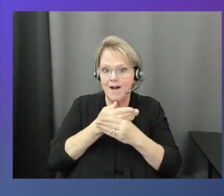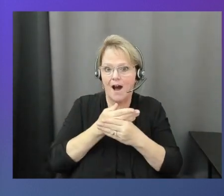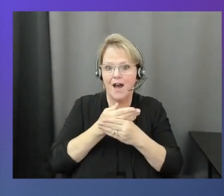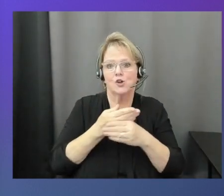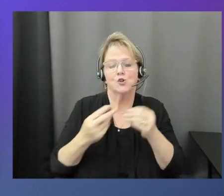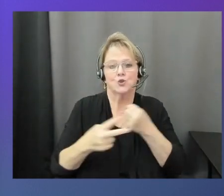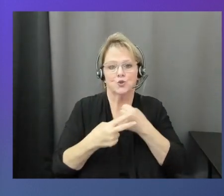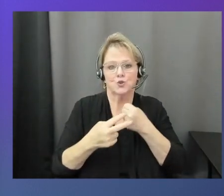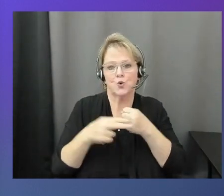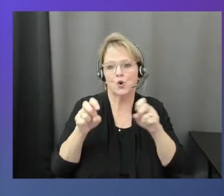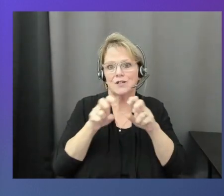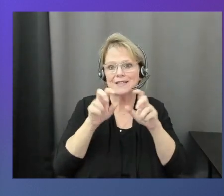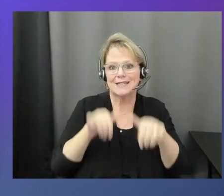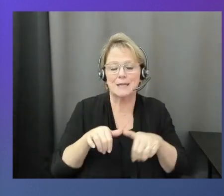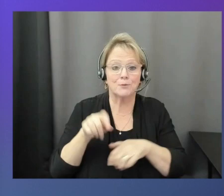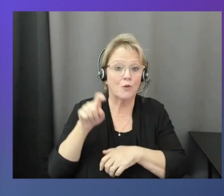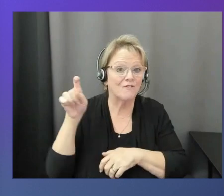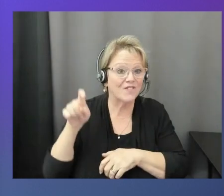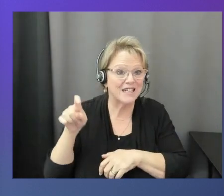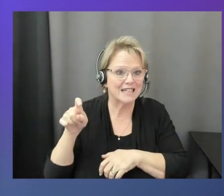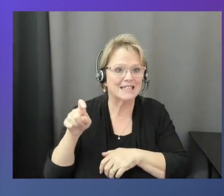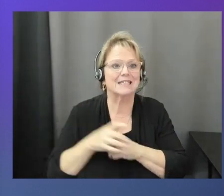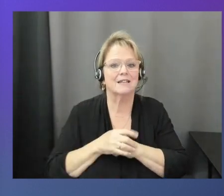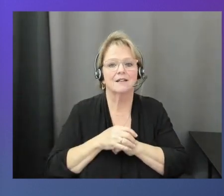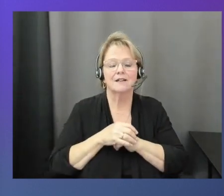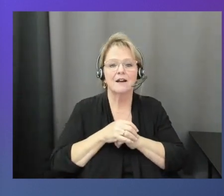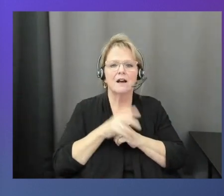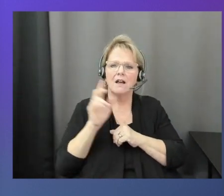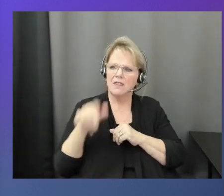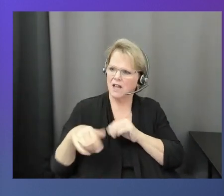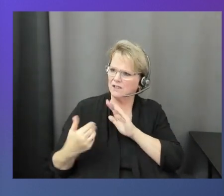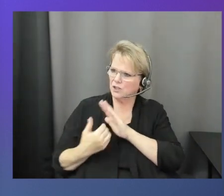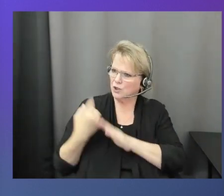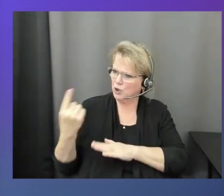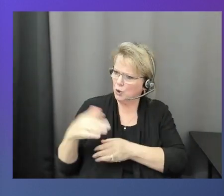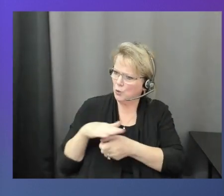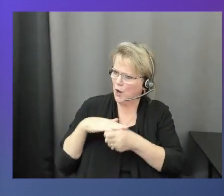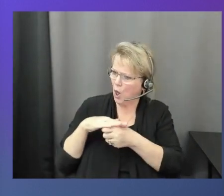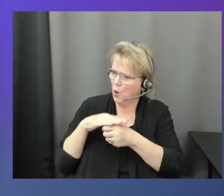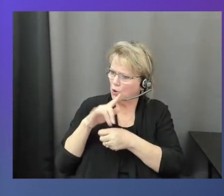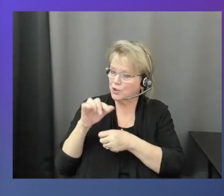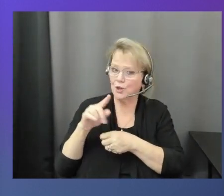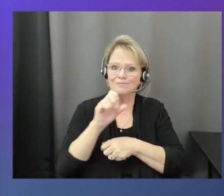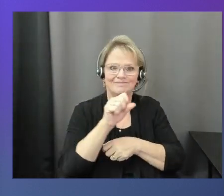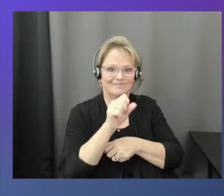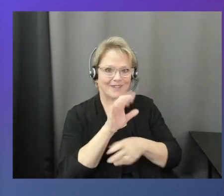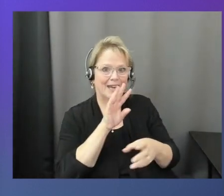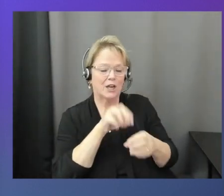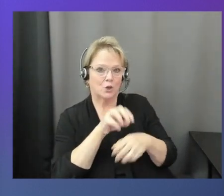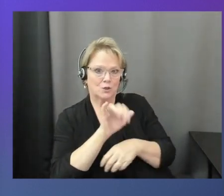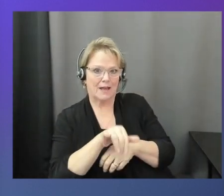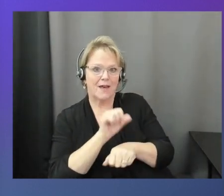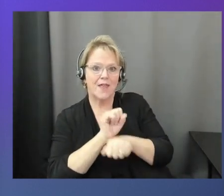Phoenix. And that's the new one that you just mentioned, that one of the new local zones. Yeah, that includes that. They worked with